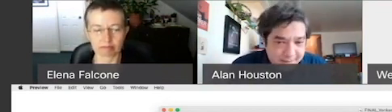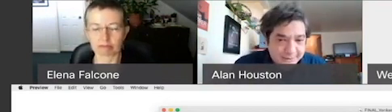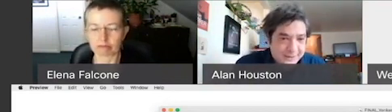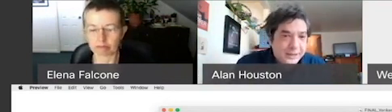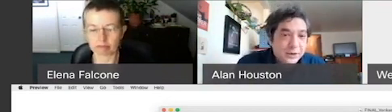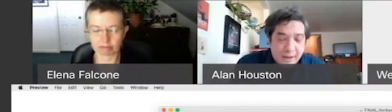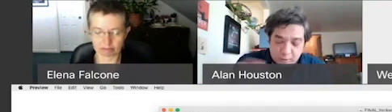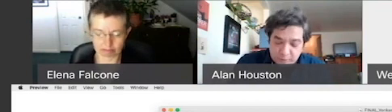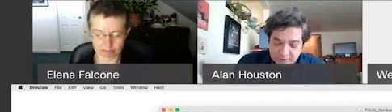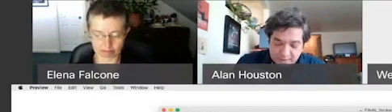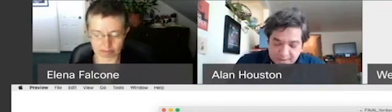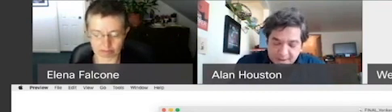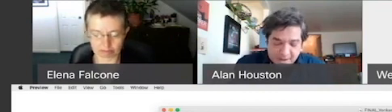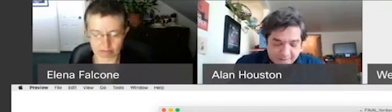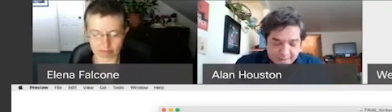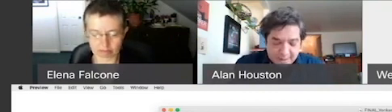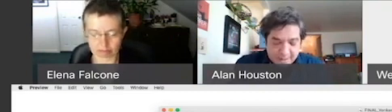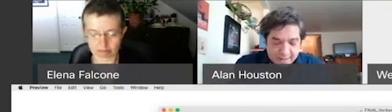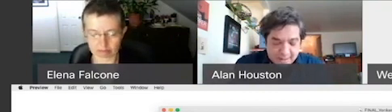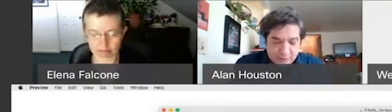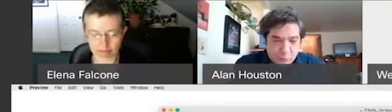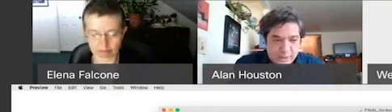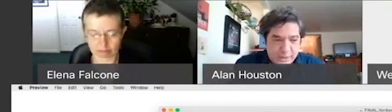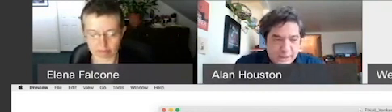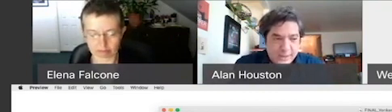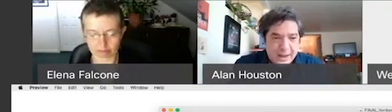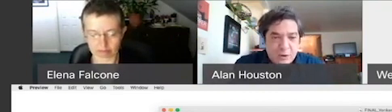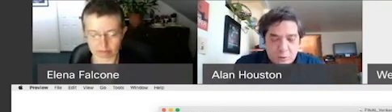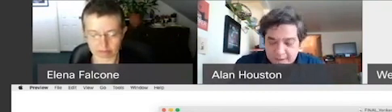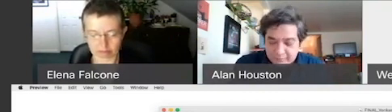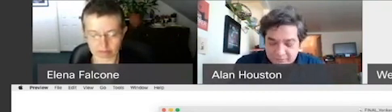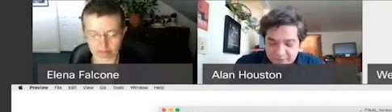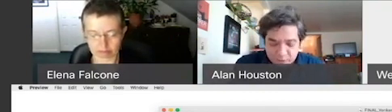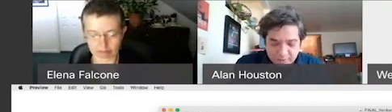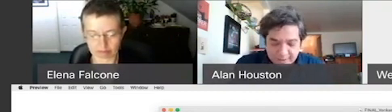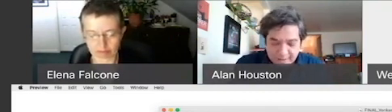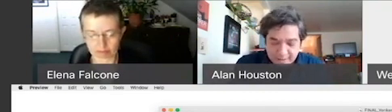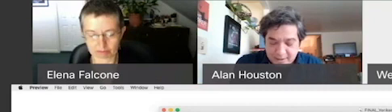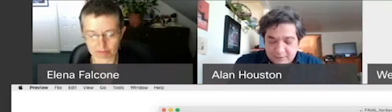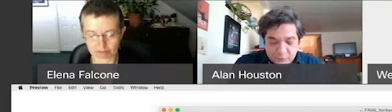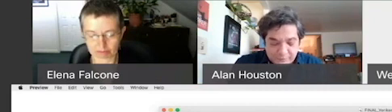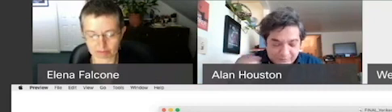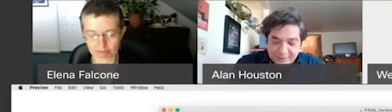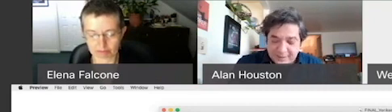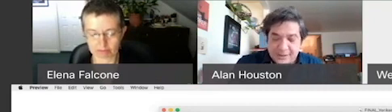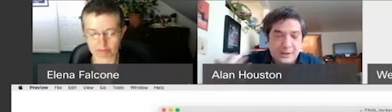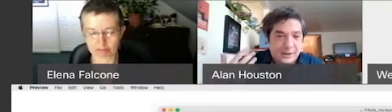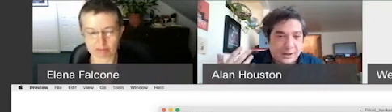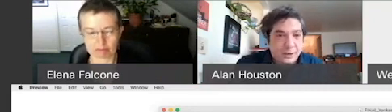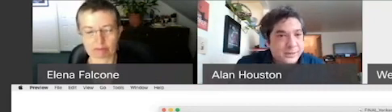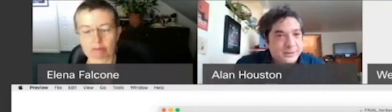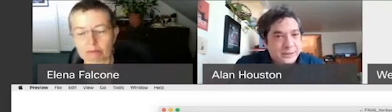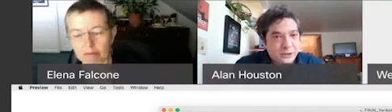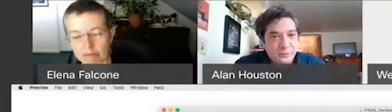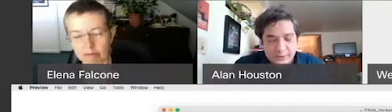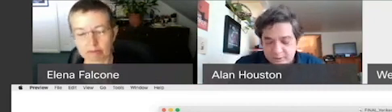to help. And we now have available a 45-minute help desk session with